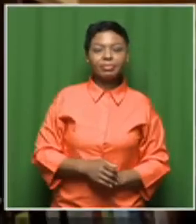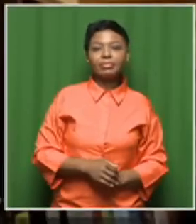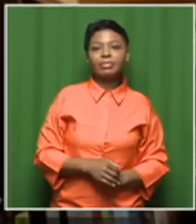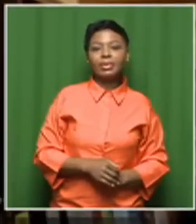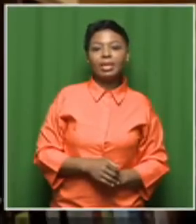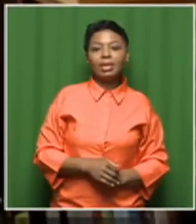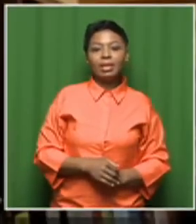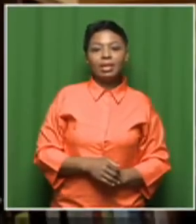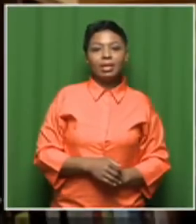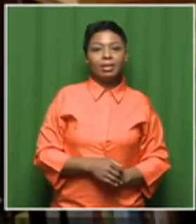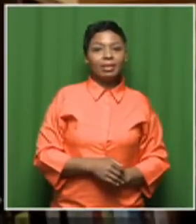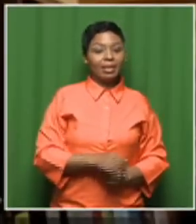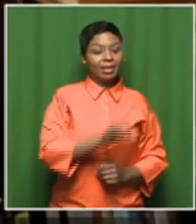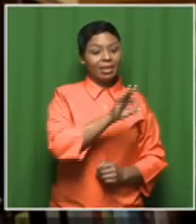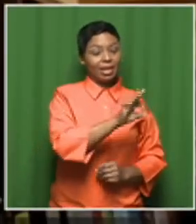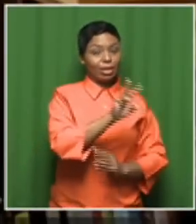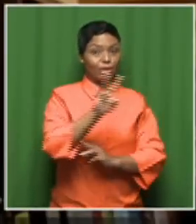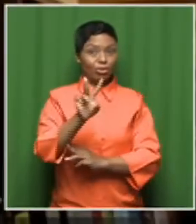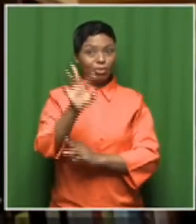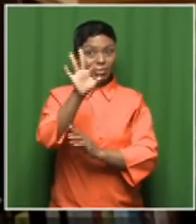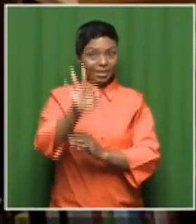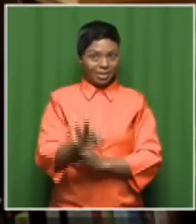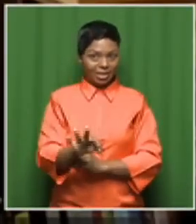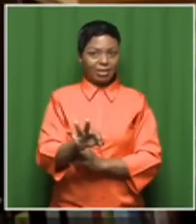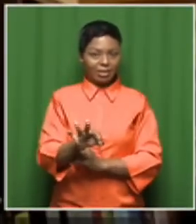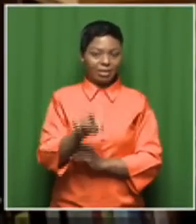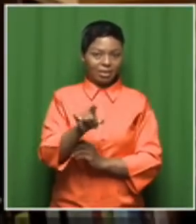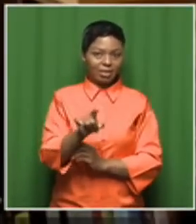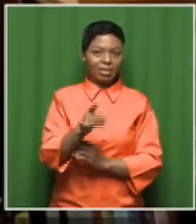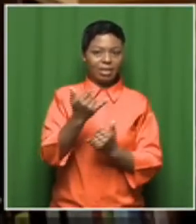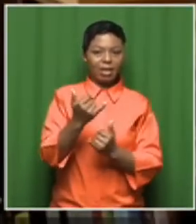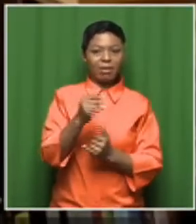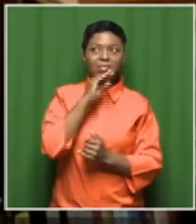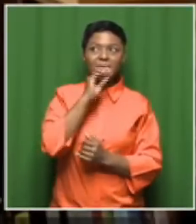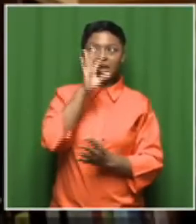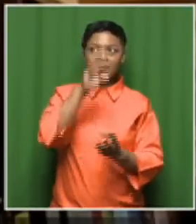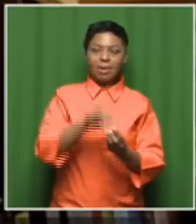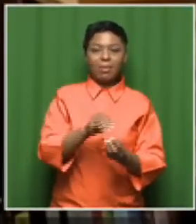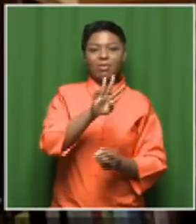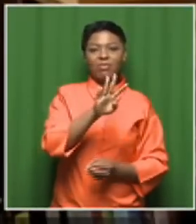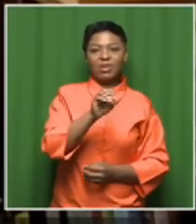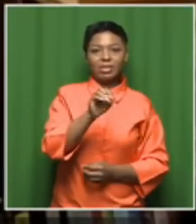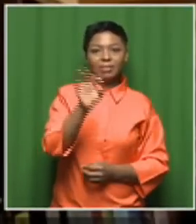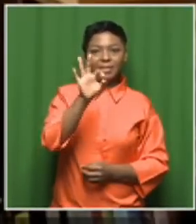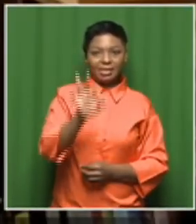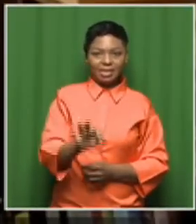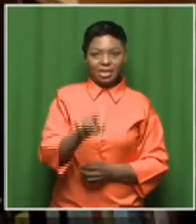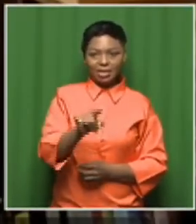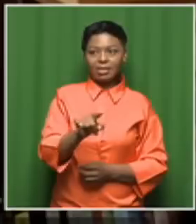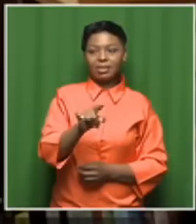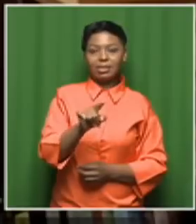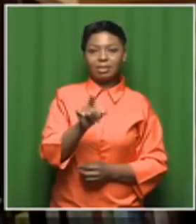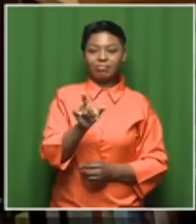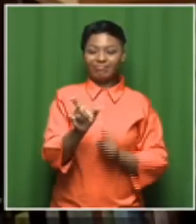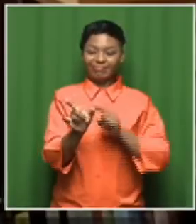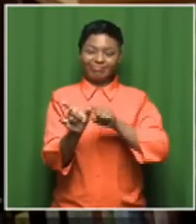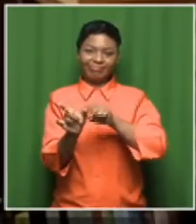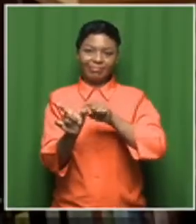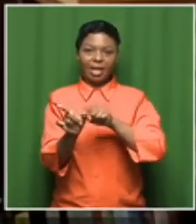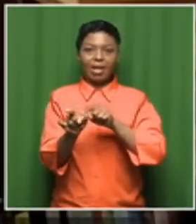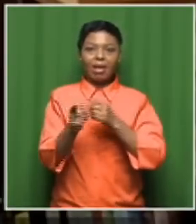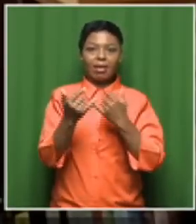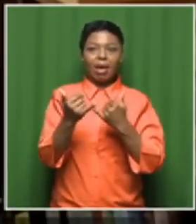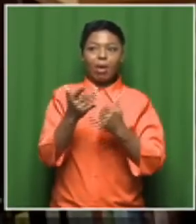it, an underestimate. If you've got to take the expanded definition, which is over 40%, and even that, because of the definition of what work is,